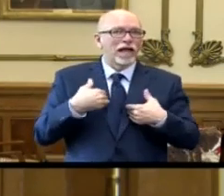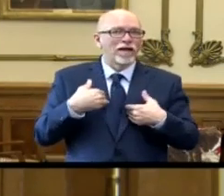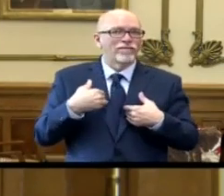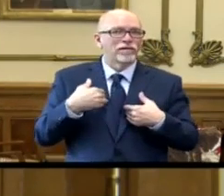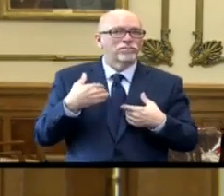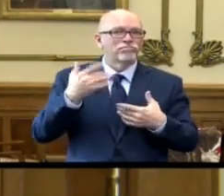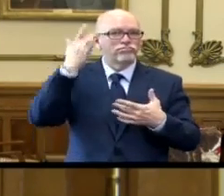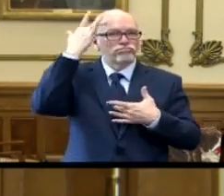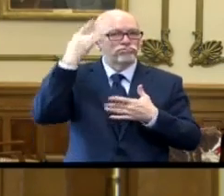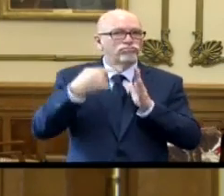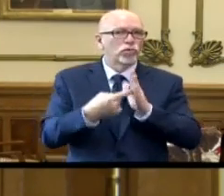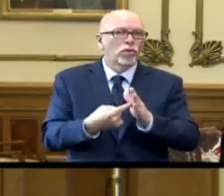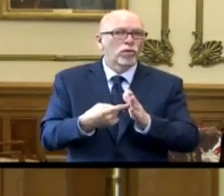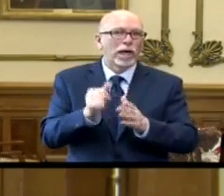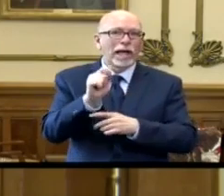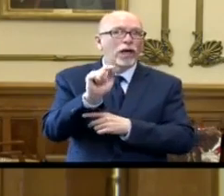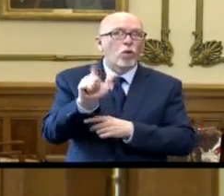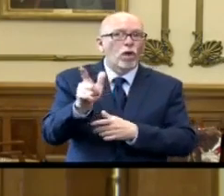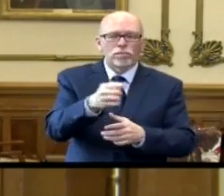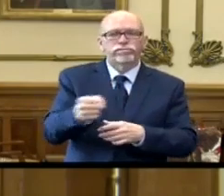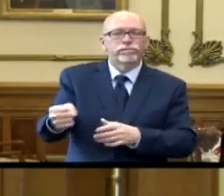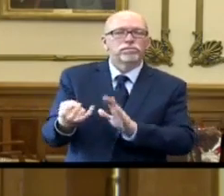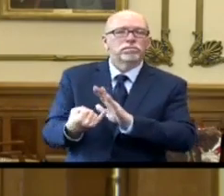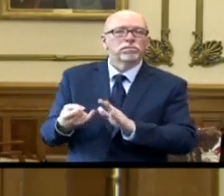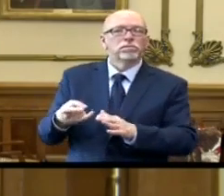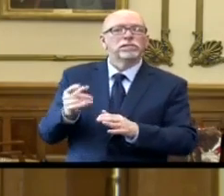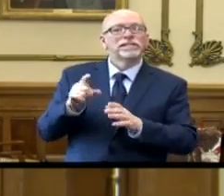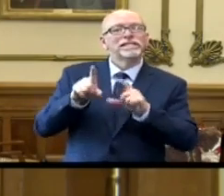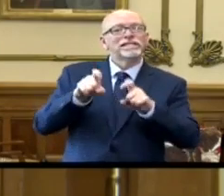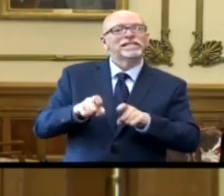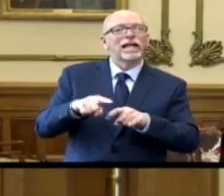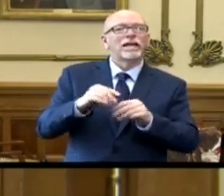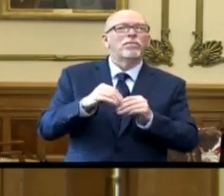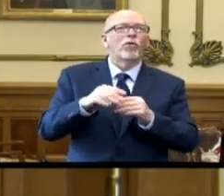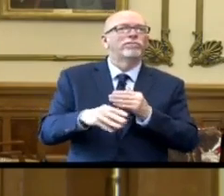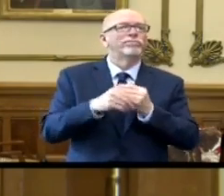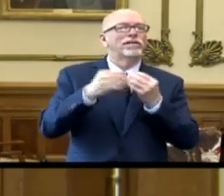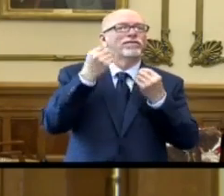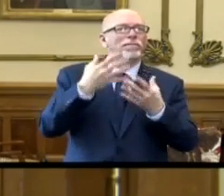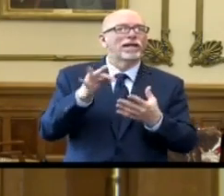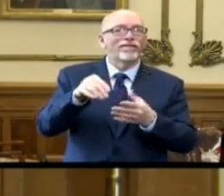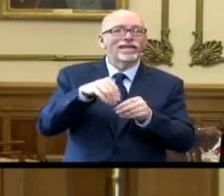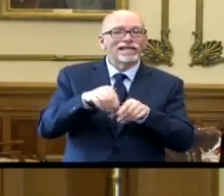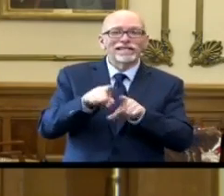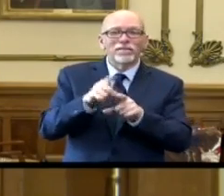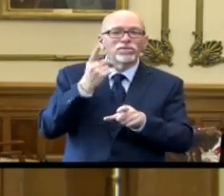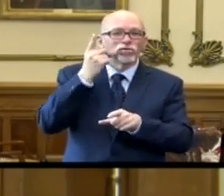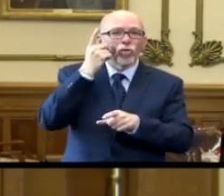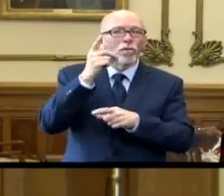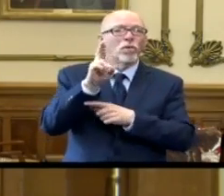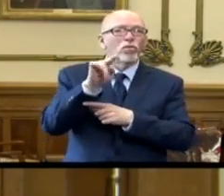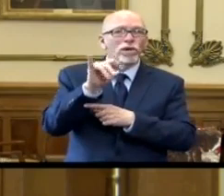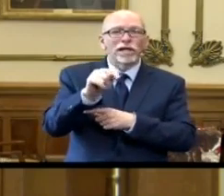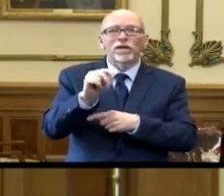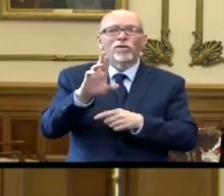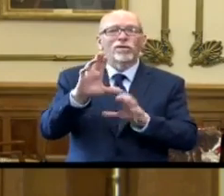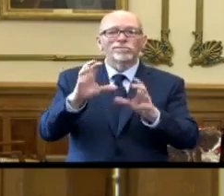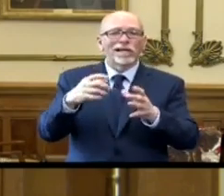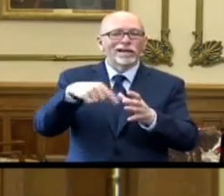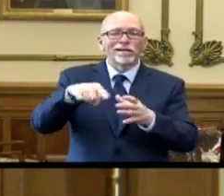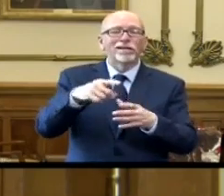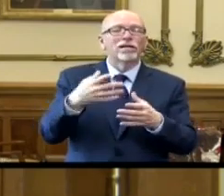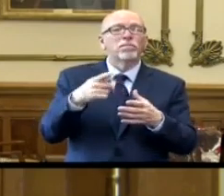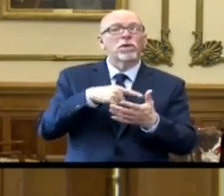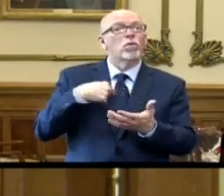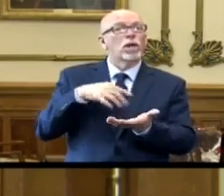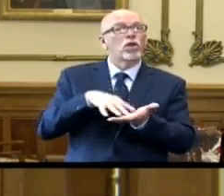symptoms, period. And really, the test is additional information for who may be in that dorm or that unit or that setting. But what we've learned from